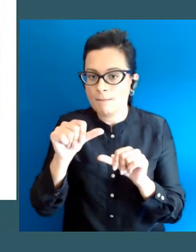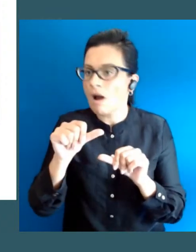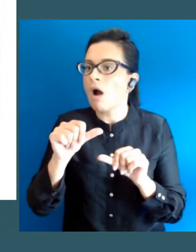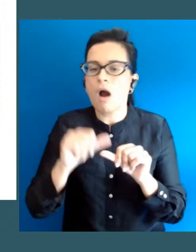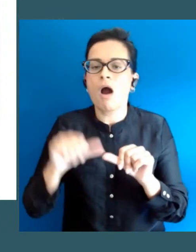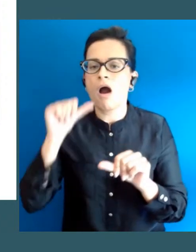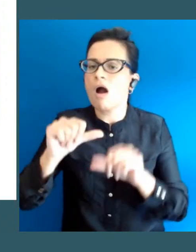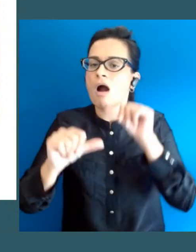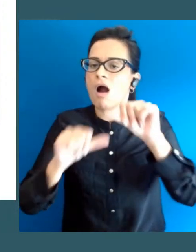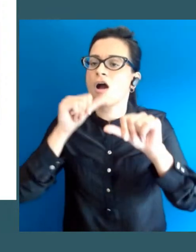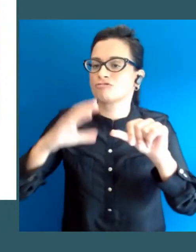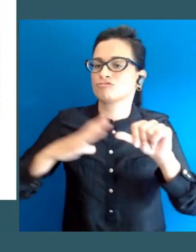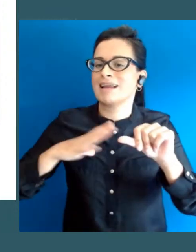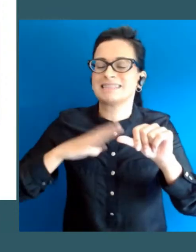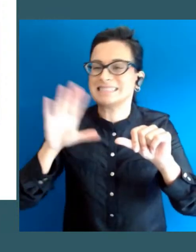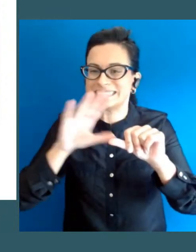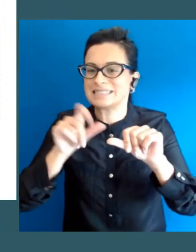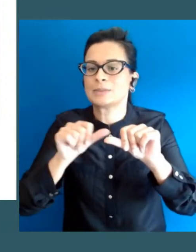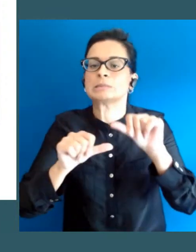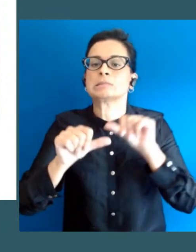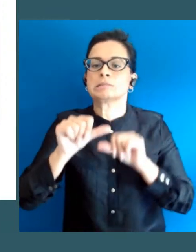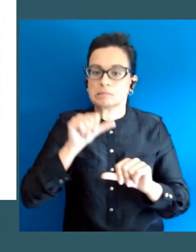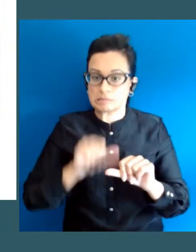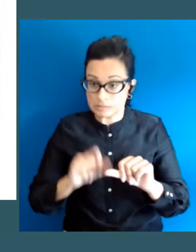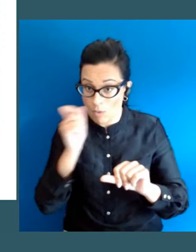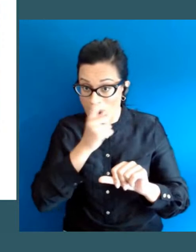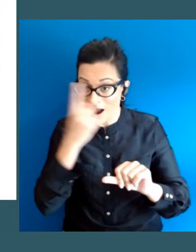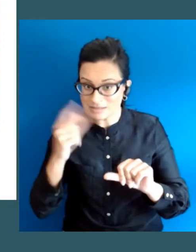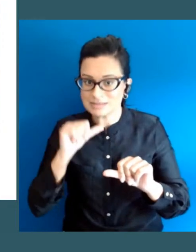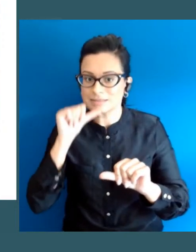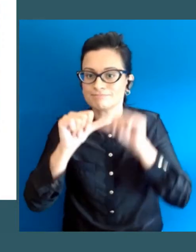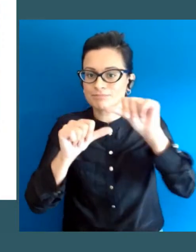is important that they understand